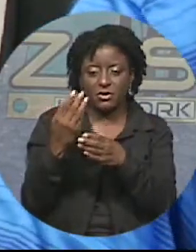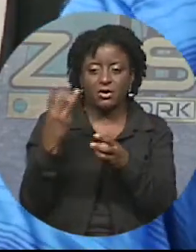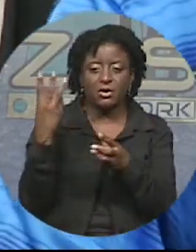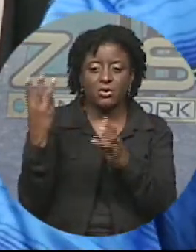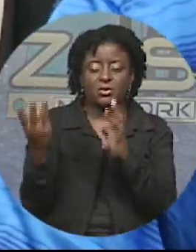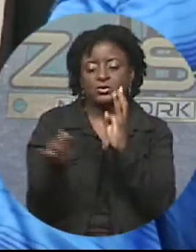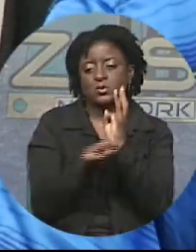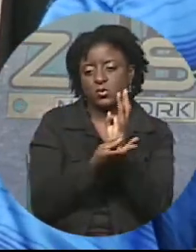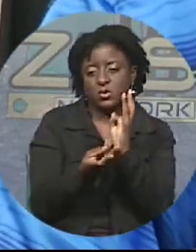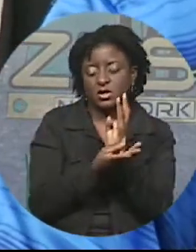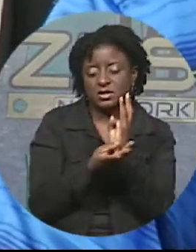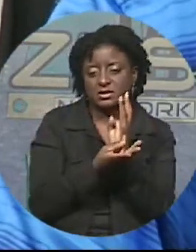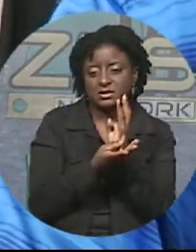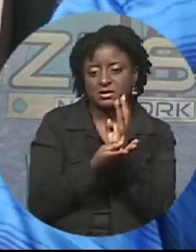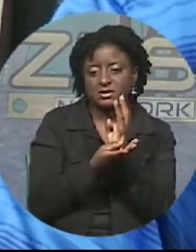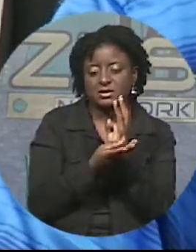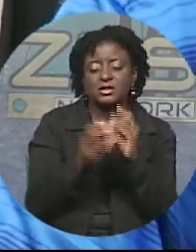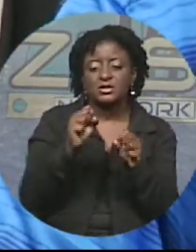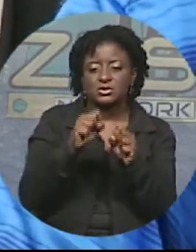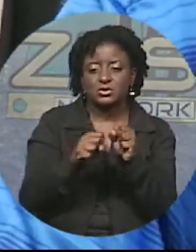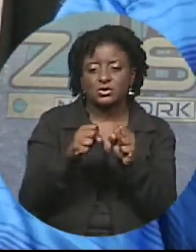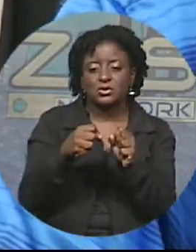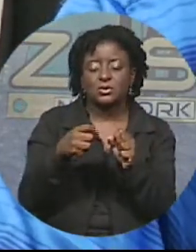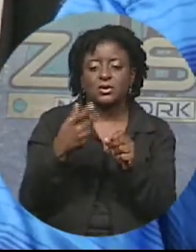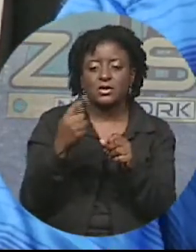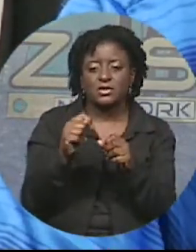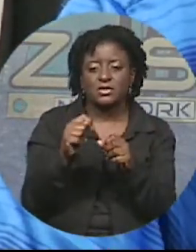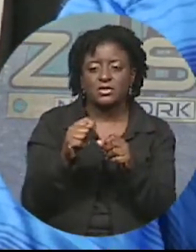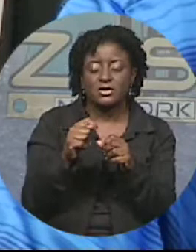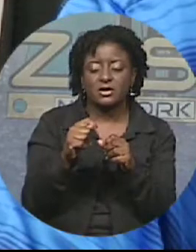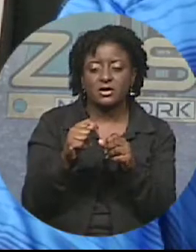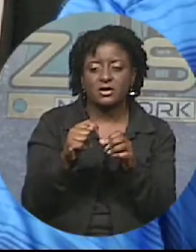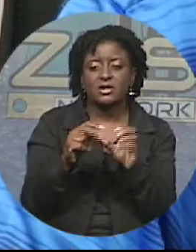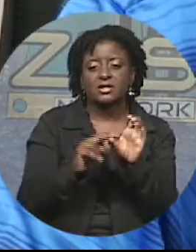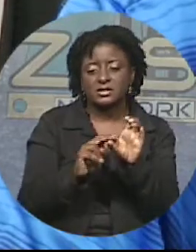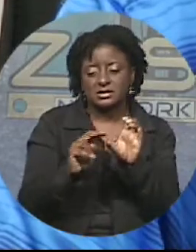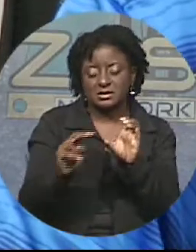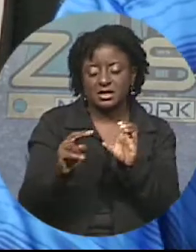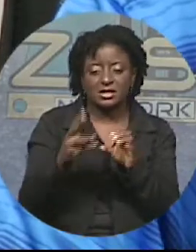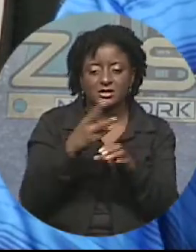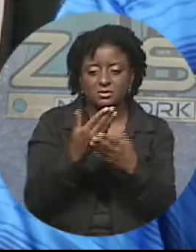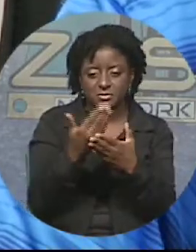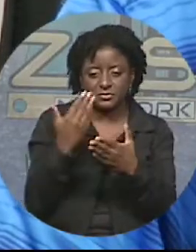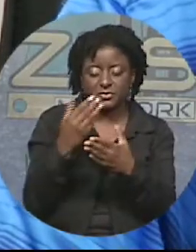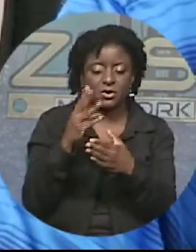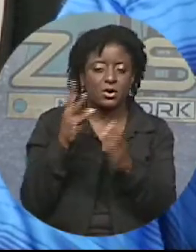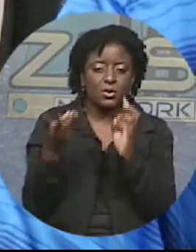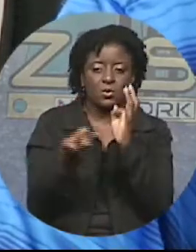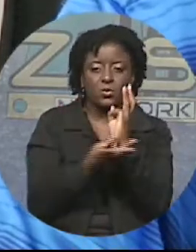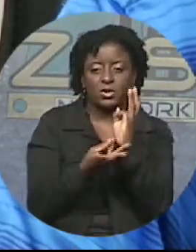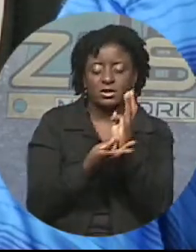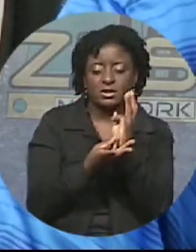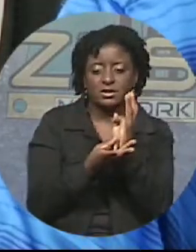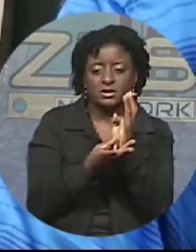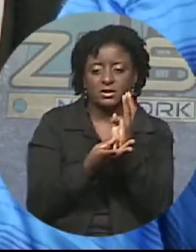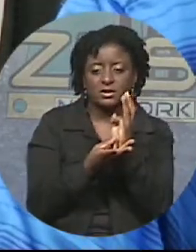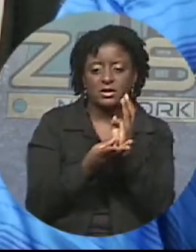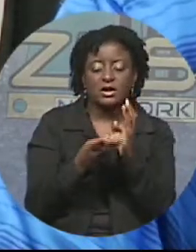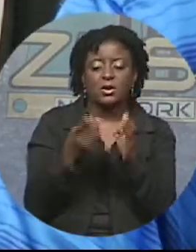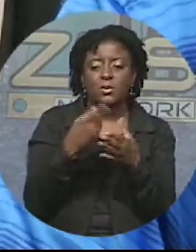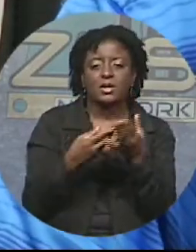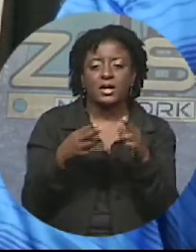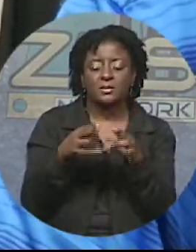wood and timber, USA, and so the grandstands were actually wooden bleachers. What they have done now to also